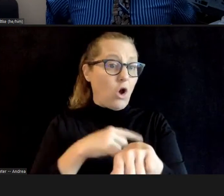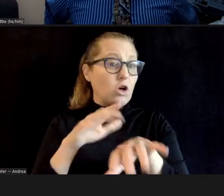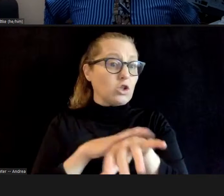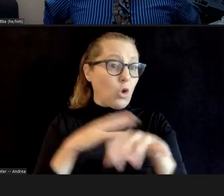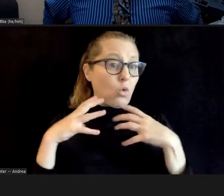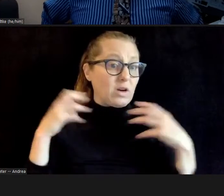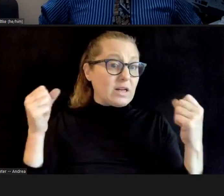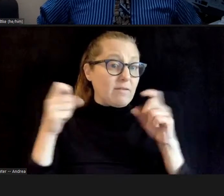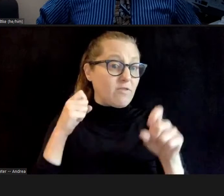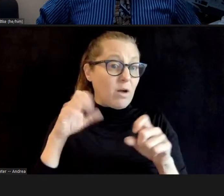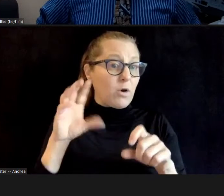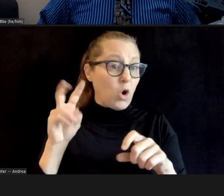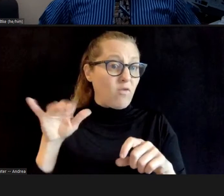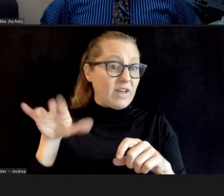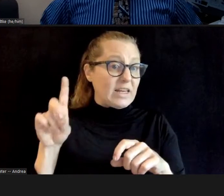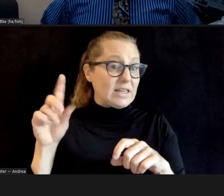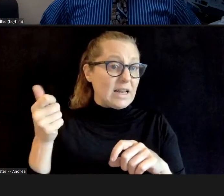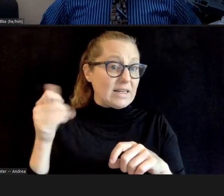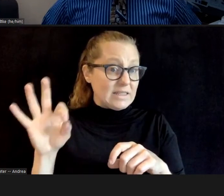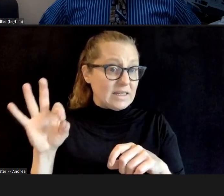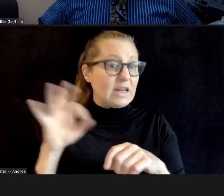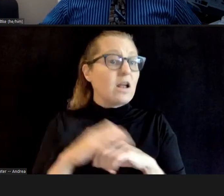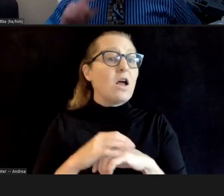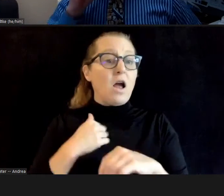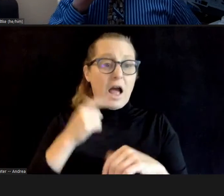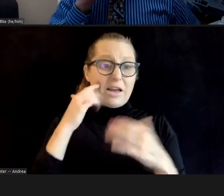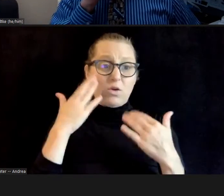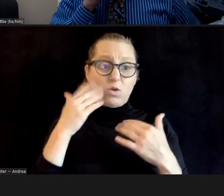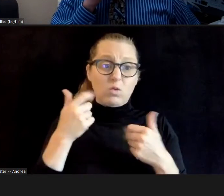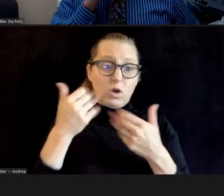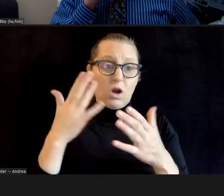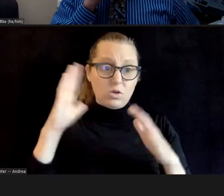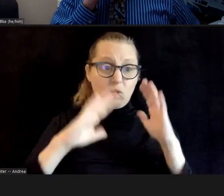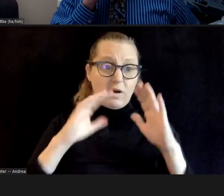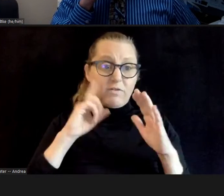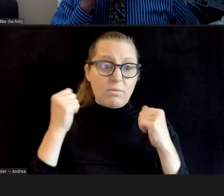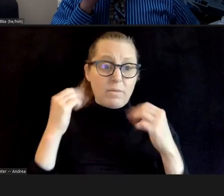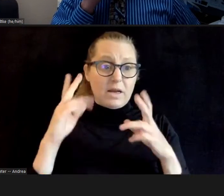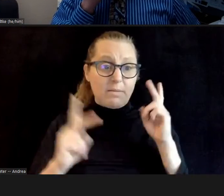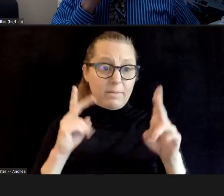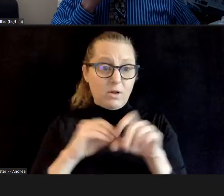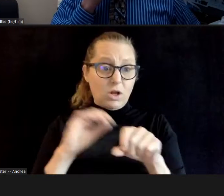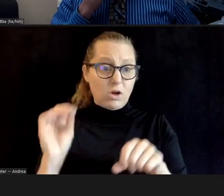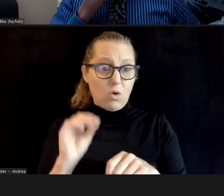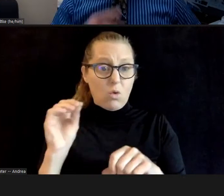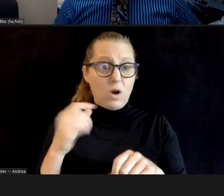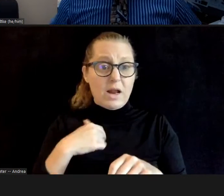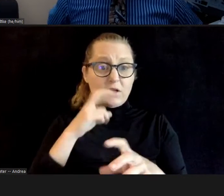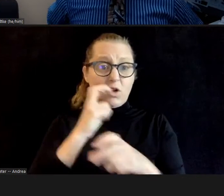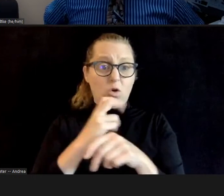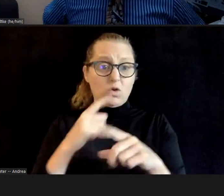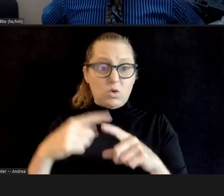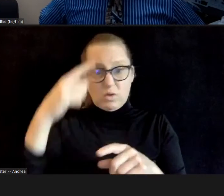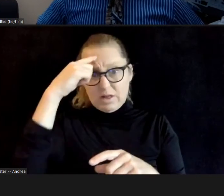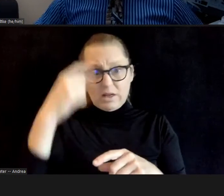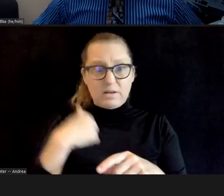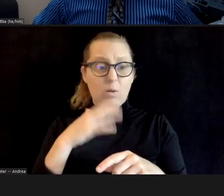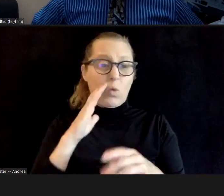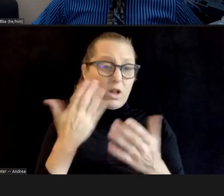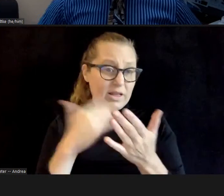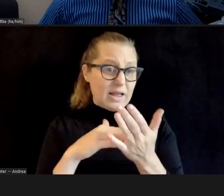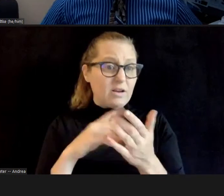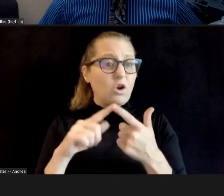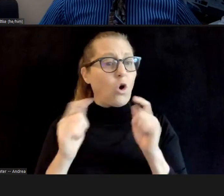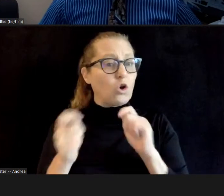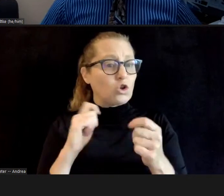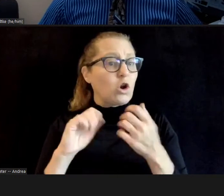from COVID-19. I know this causes worry for many people in Oregon, and it's difficult to think that it may once again alter how we go about